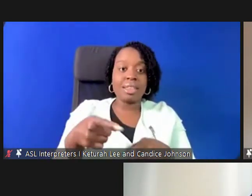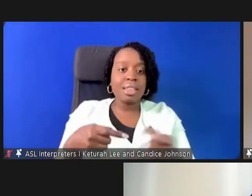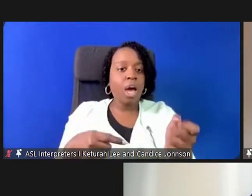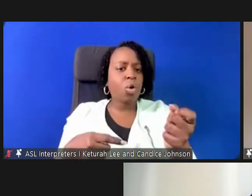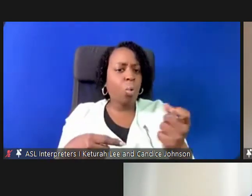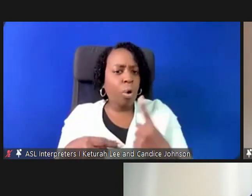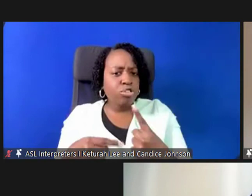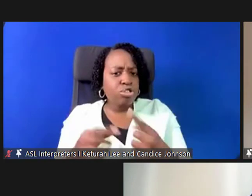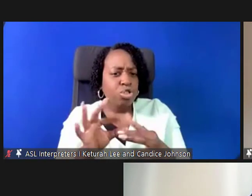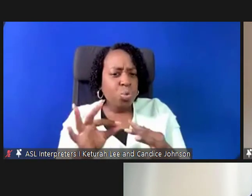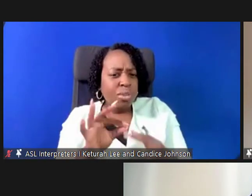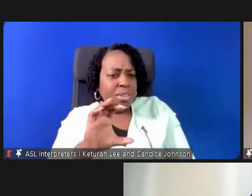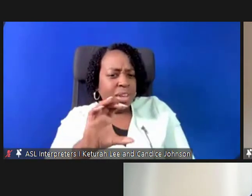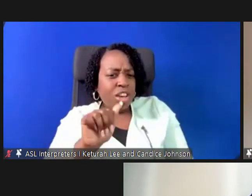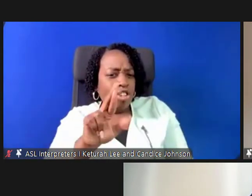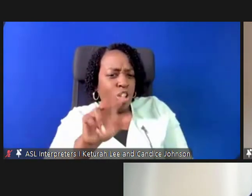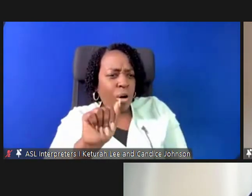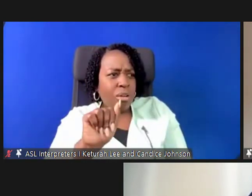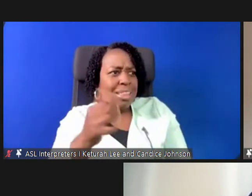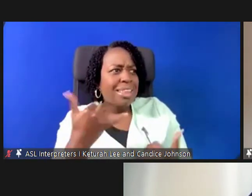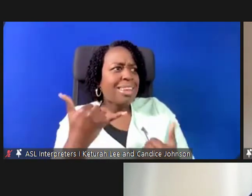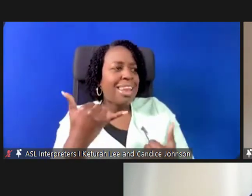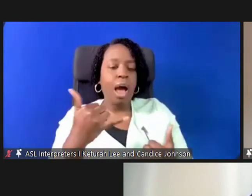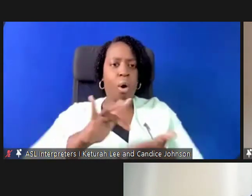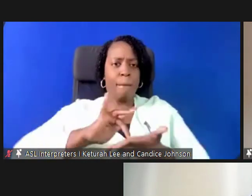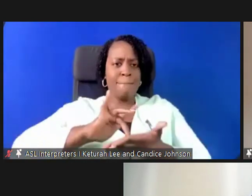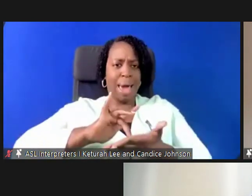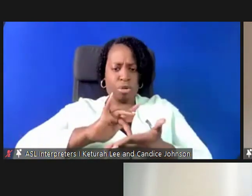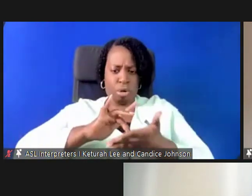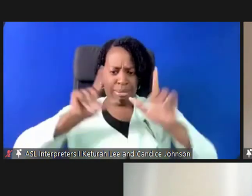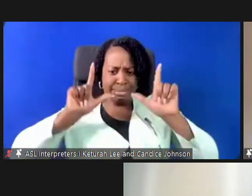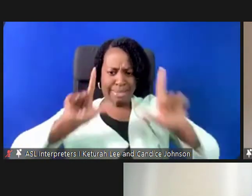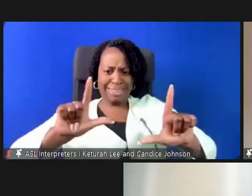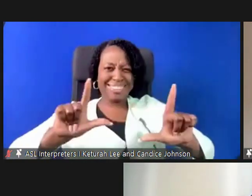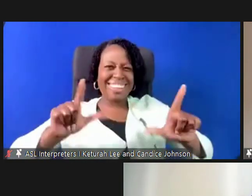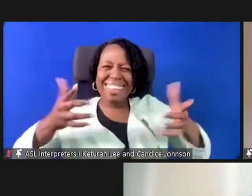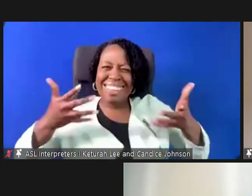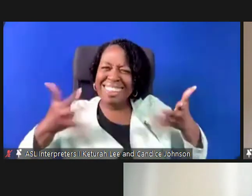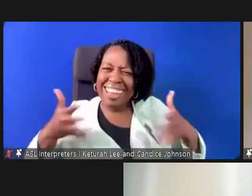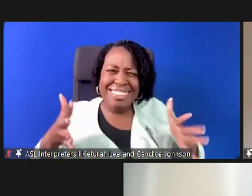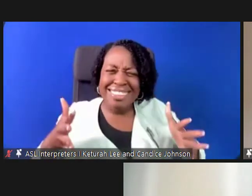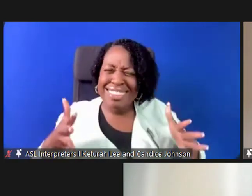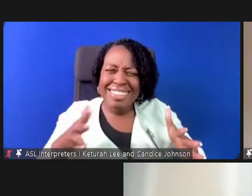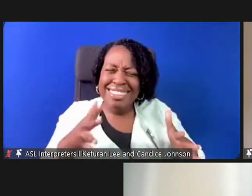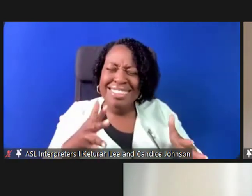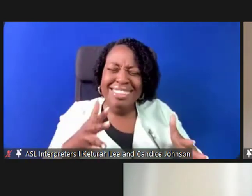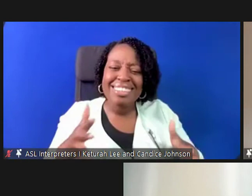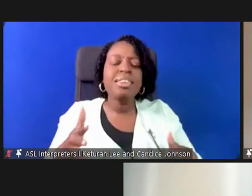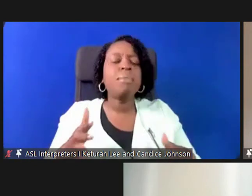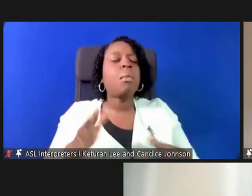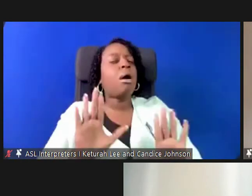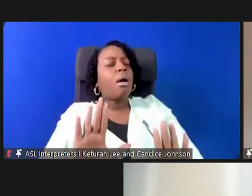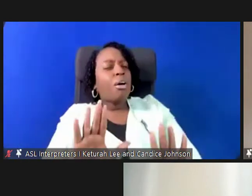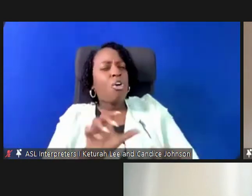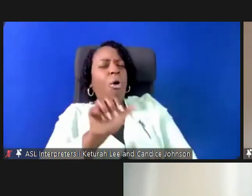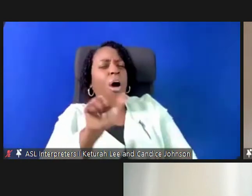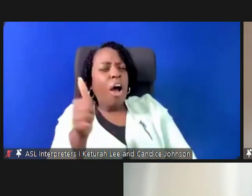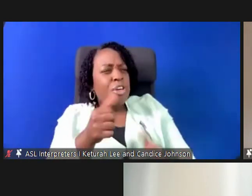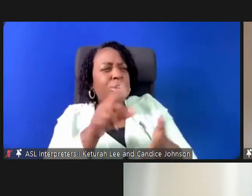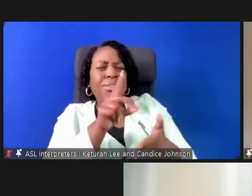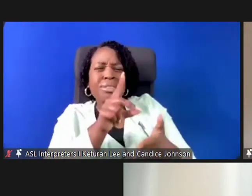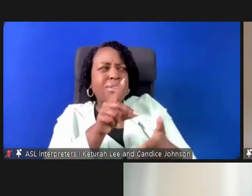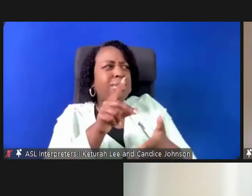think saying sometimes we come at this with a very medical lens, and Ashwin saying, there are other disciplines that have